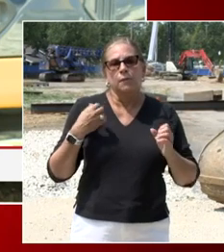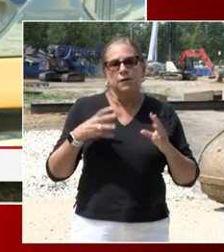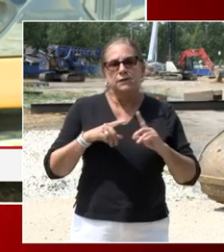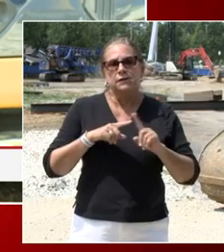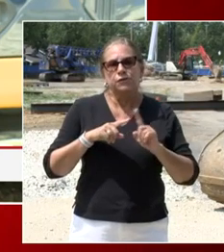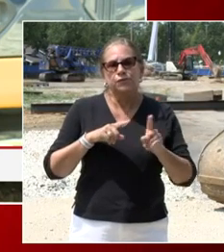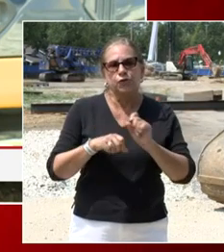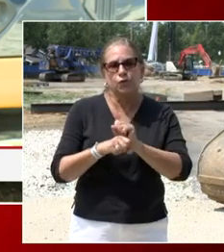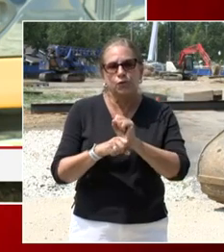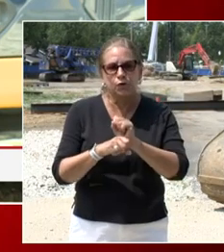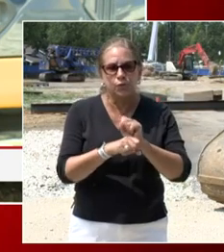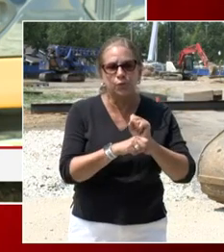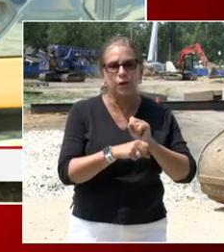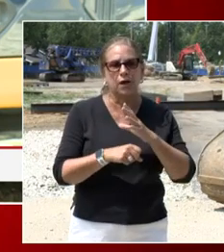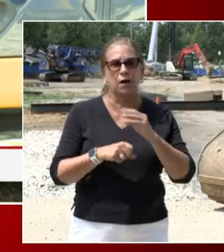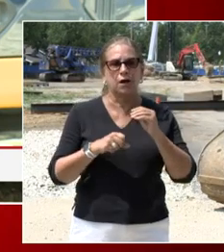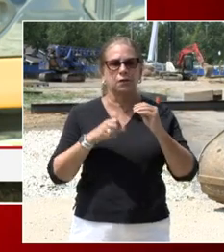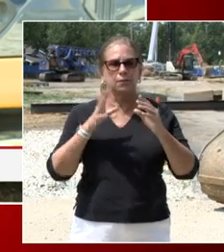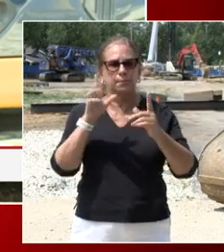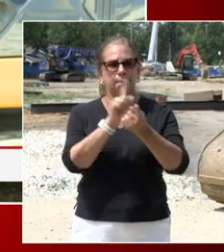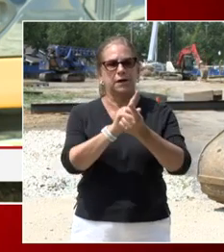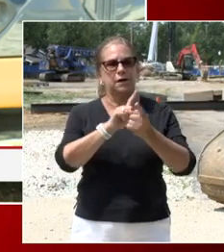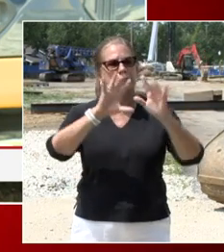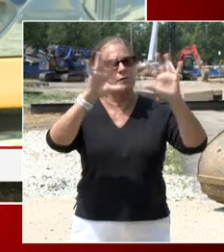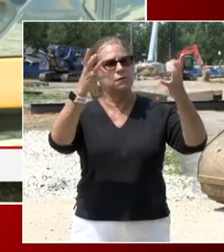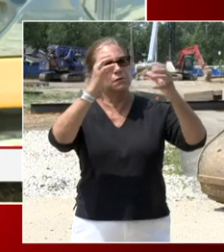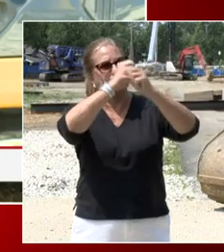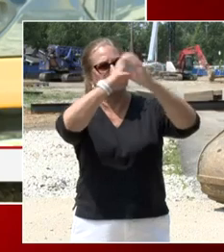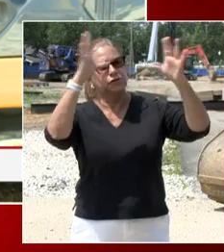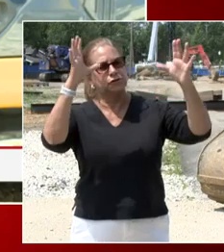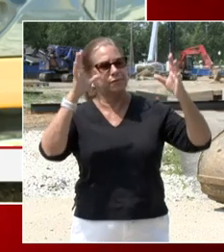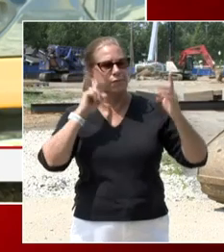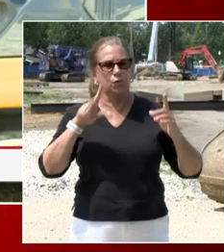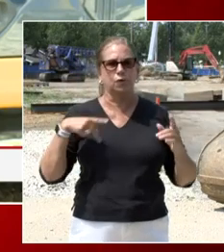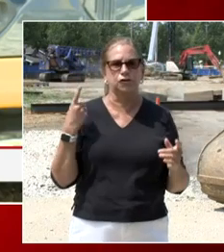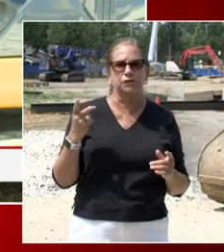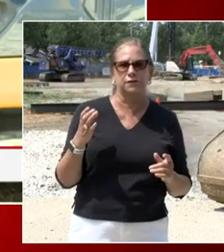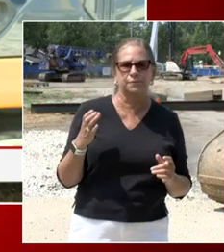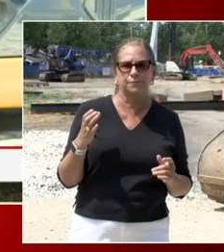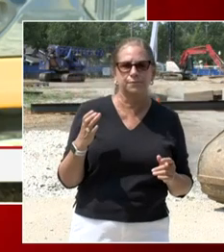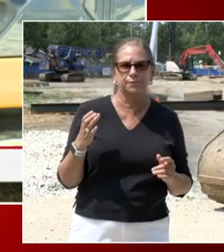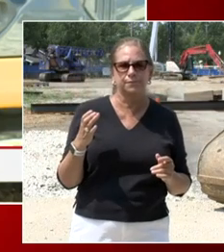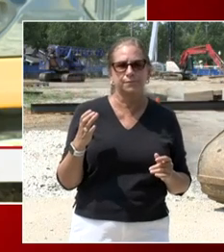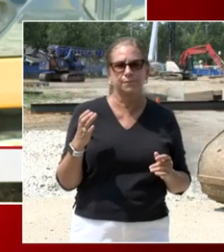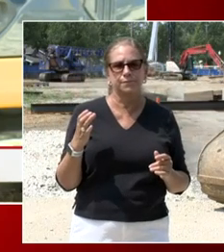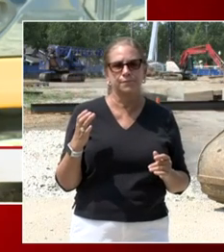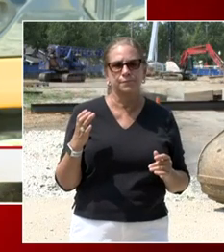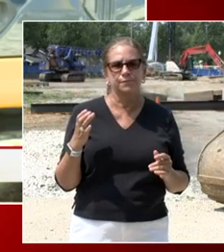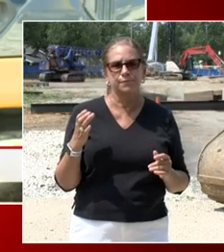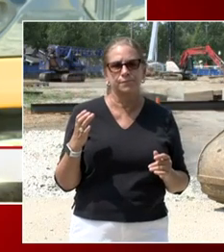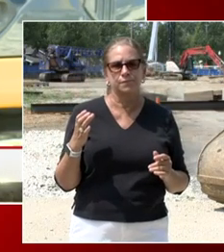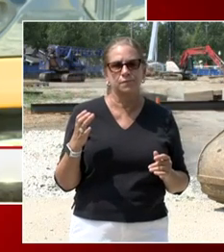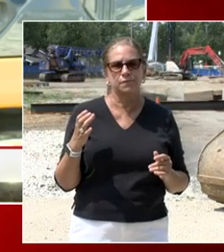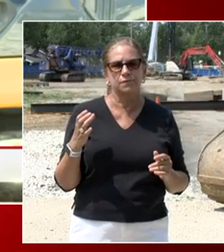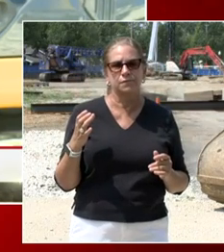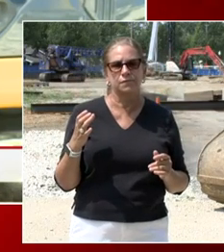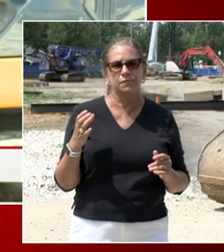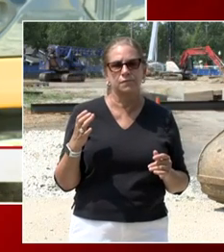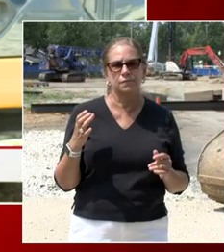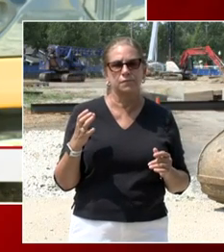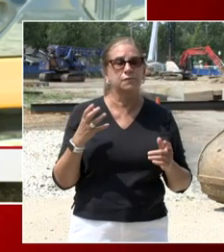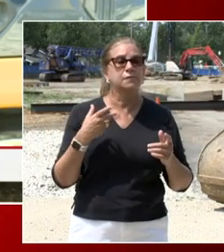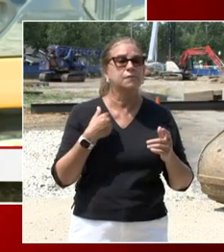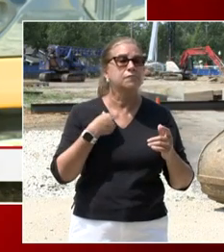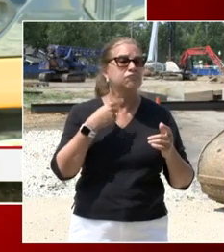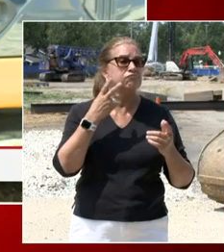it's provided here in the District of Columbia. We know that there are lots of health disparities in Ward 7